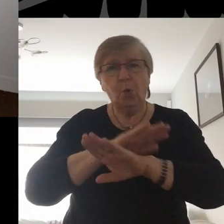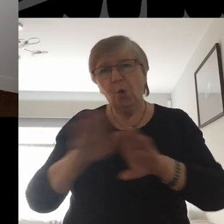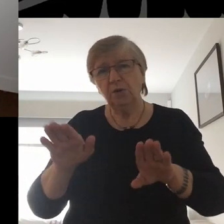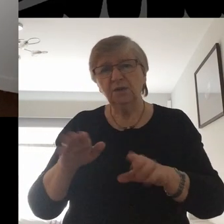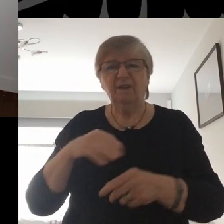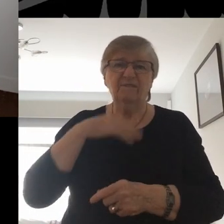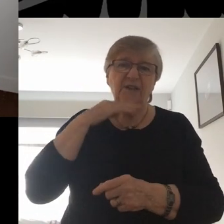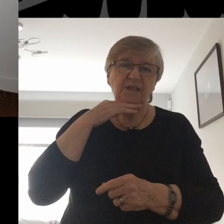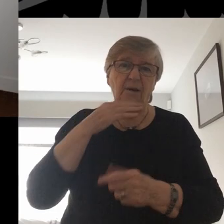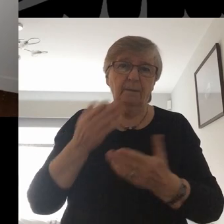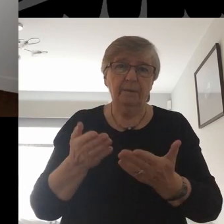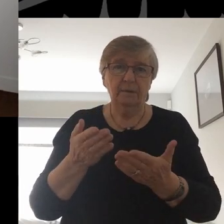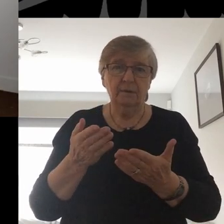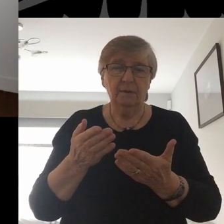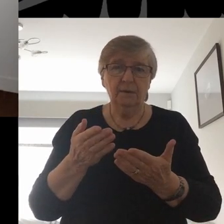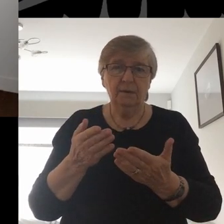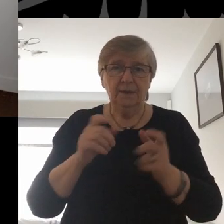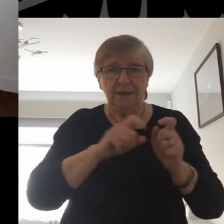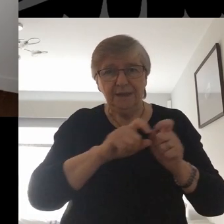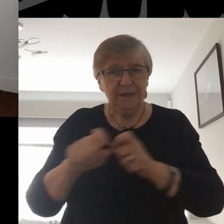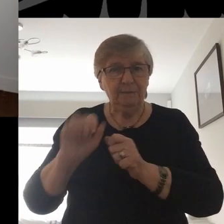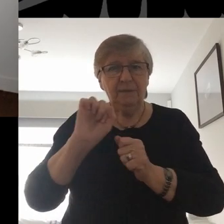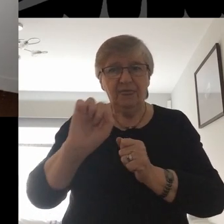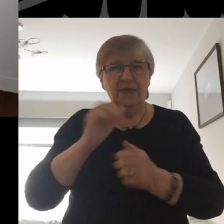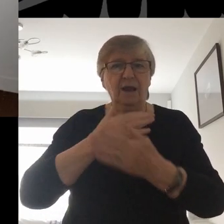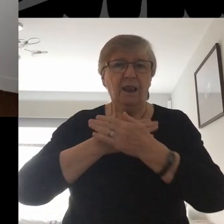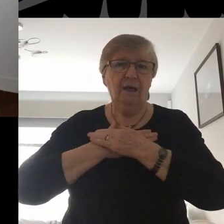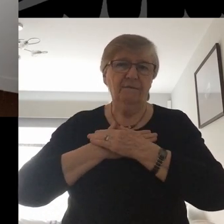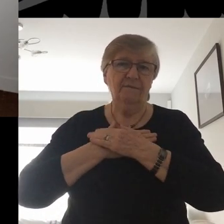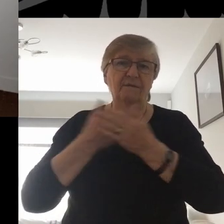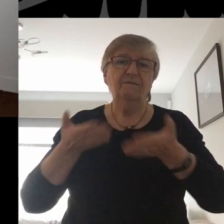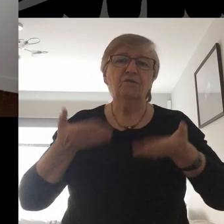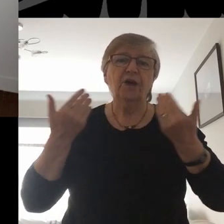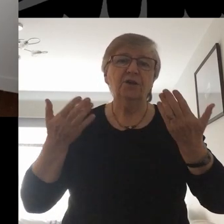or ever fall into a routine. Keep their love for you fresh.